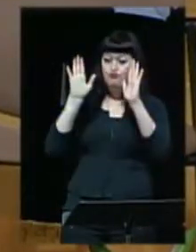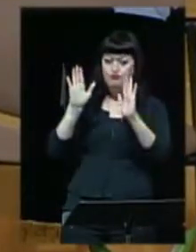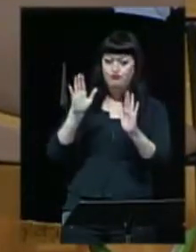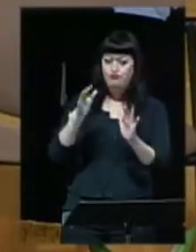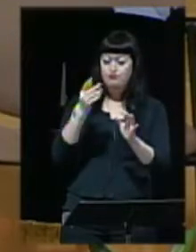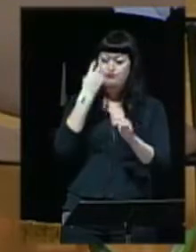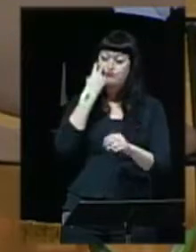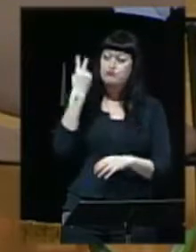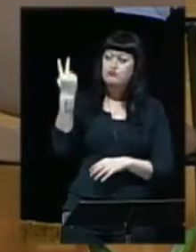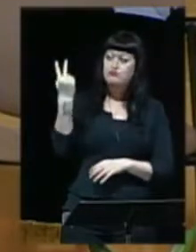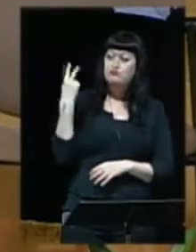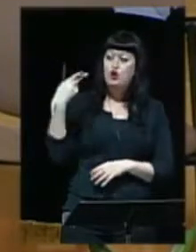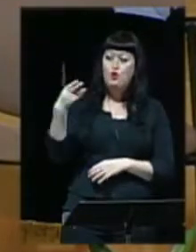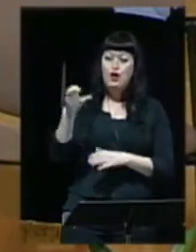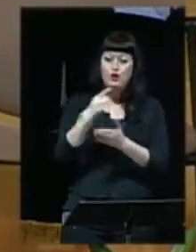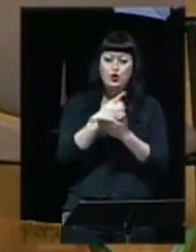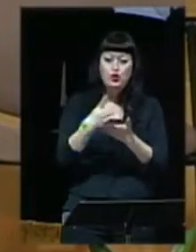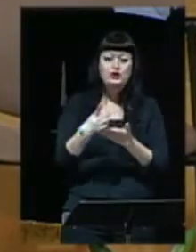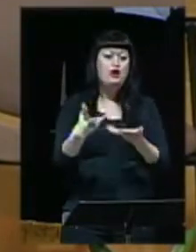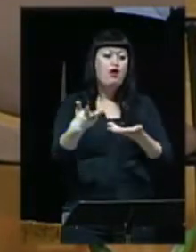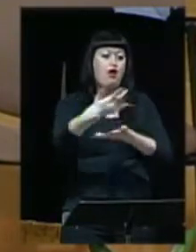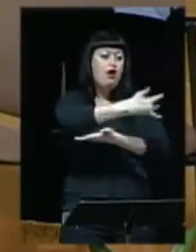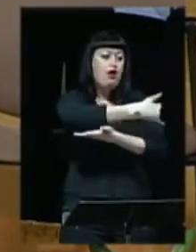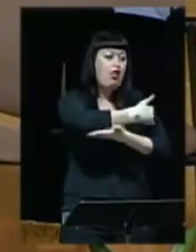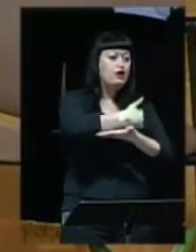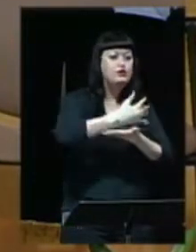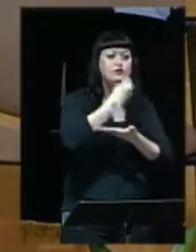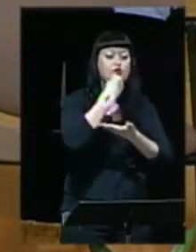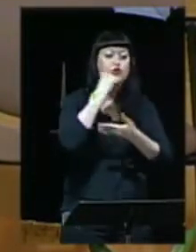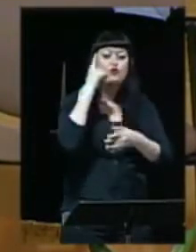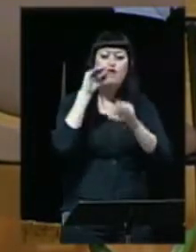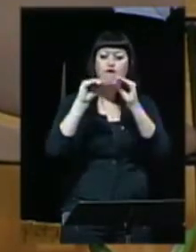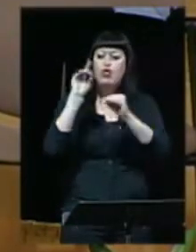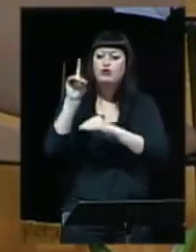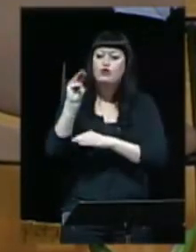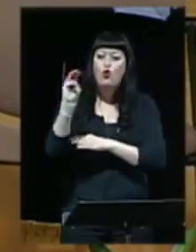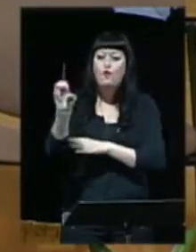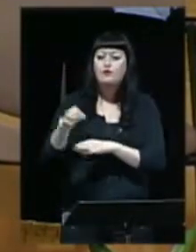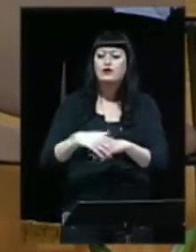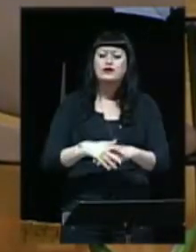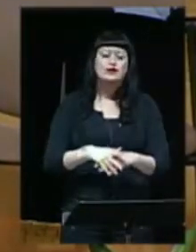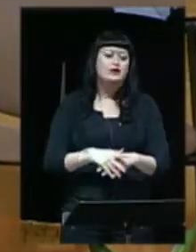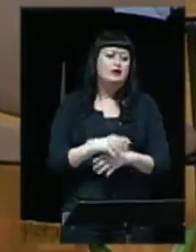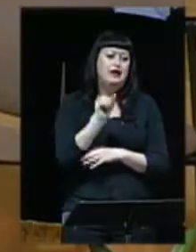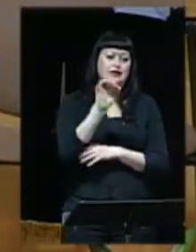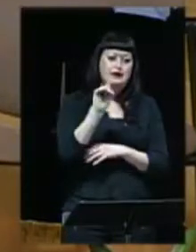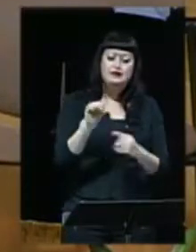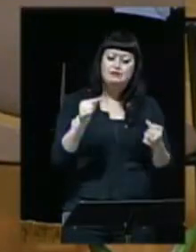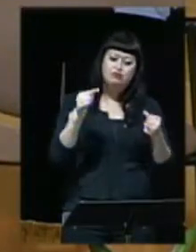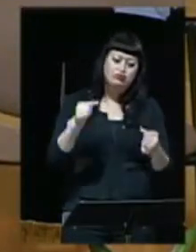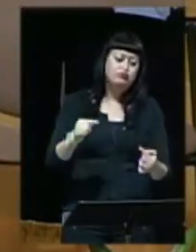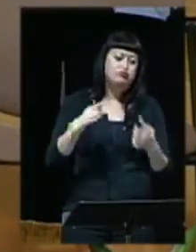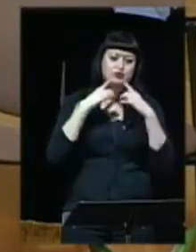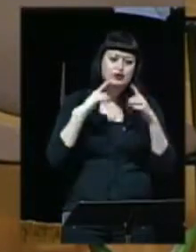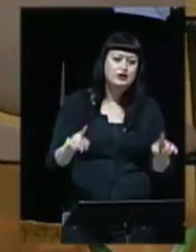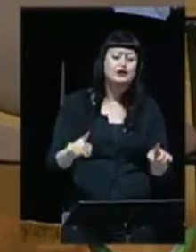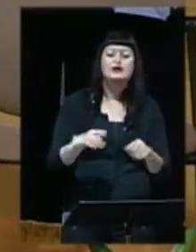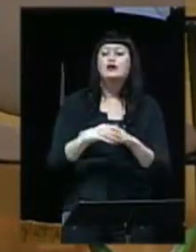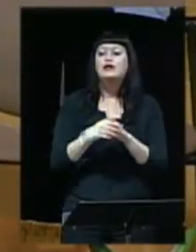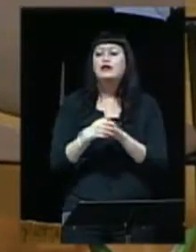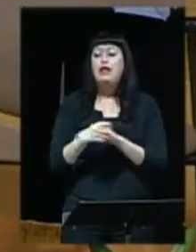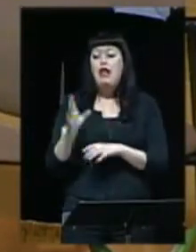Homecoming weeks, collecting the most food for Fill the Dome, struggling through the ACT together, and even the time